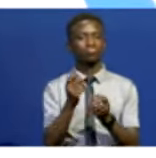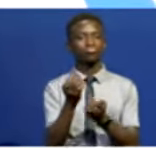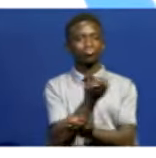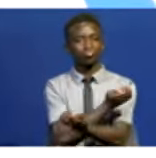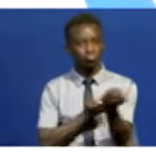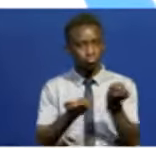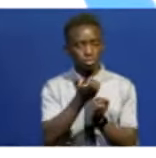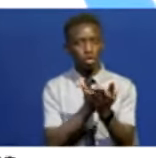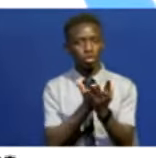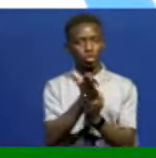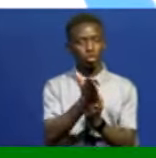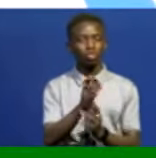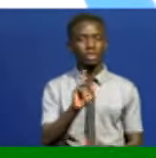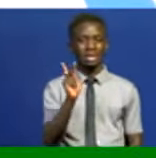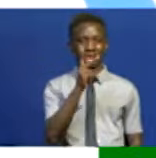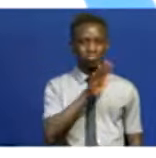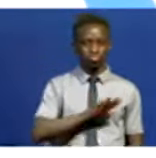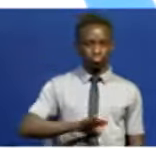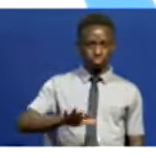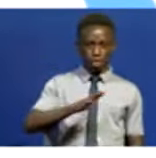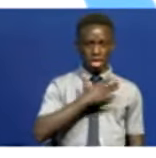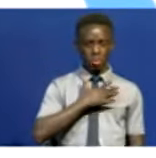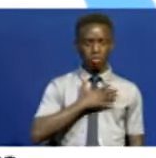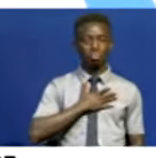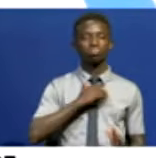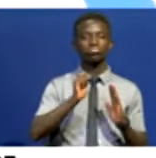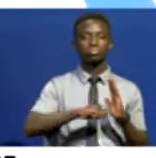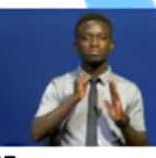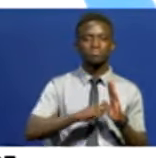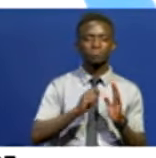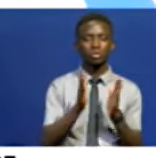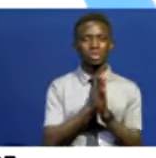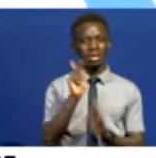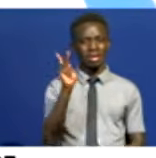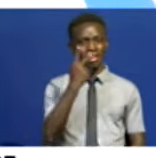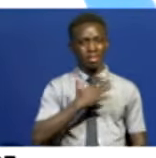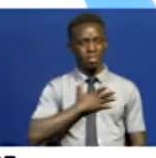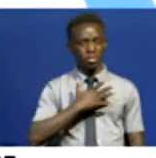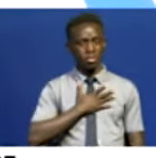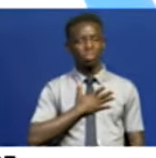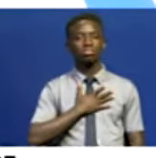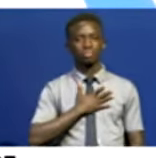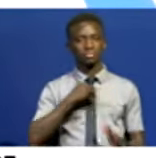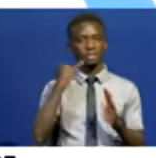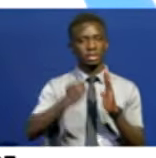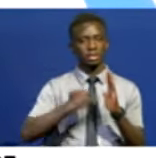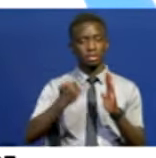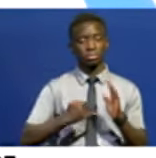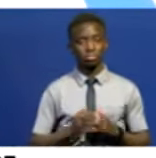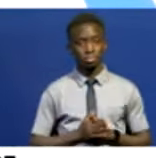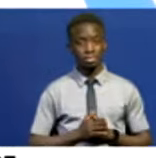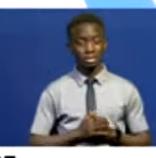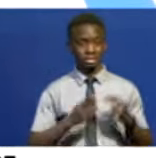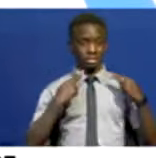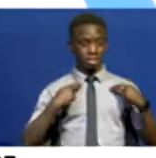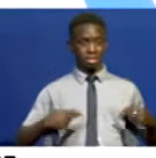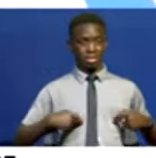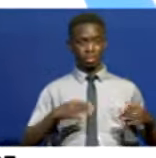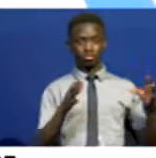local manufacturing and local industrialization. The health sector has great potential to